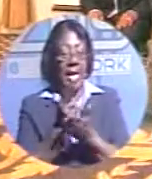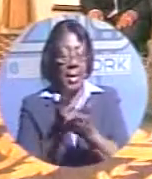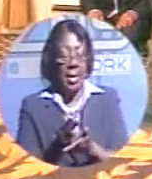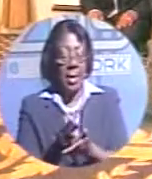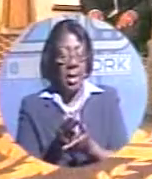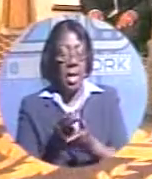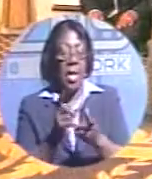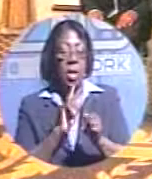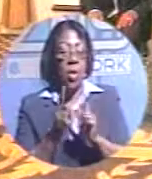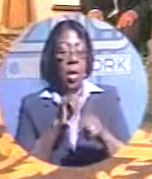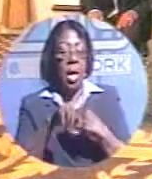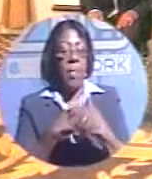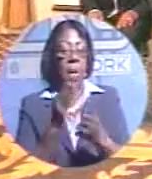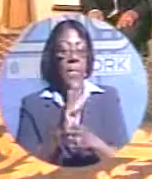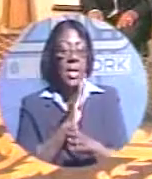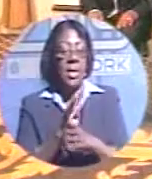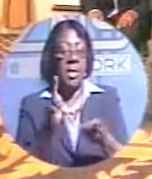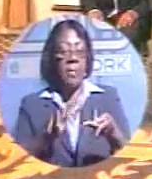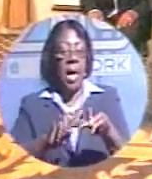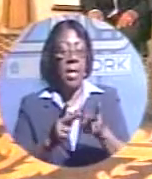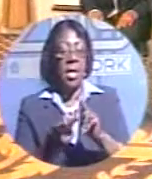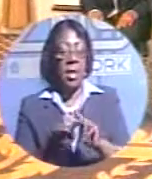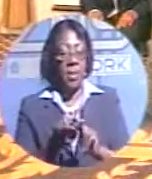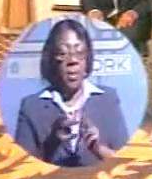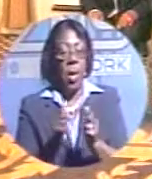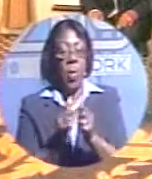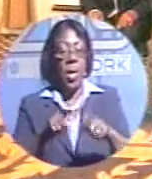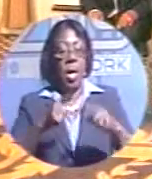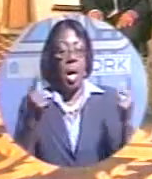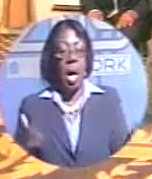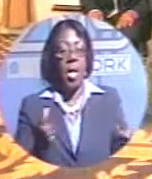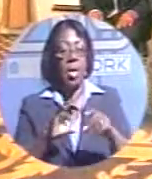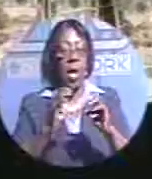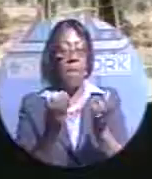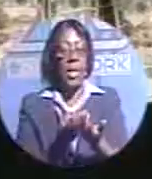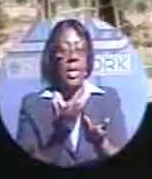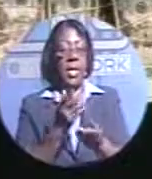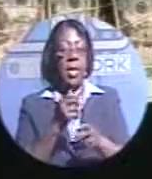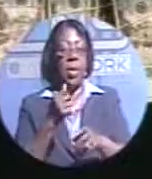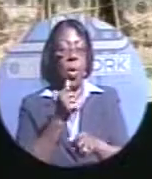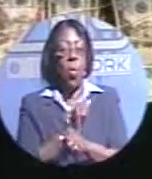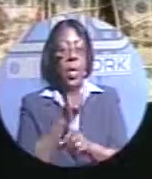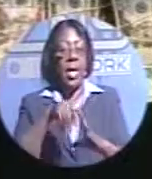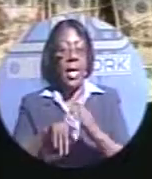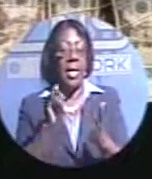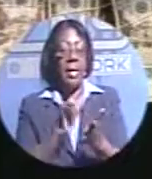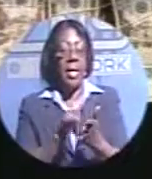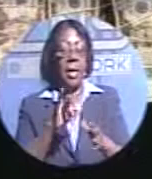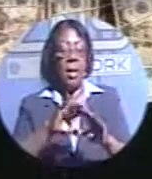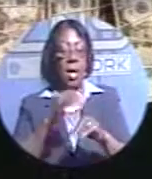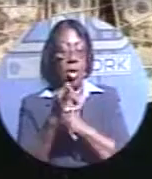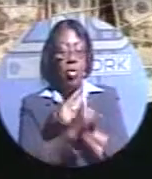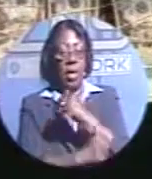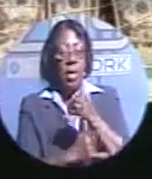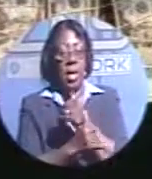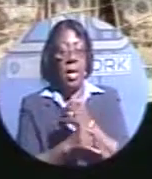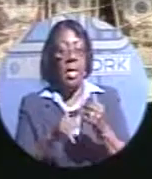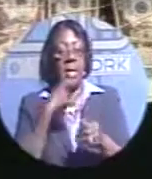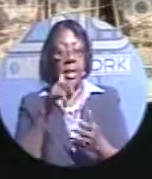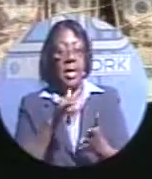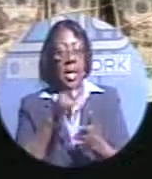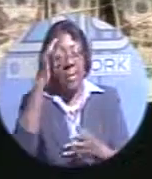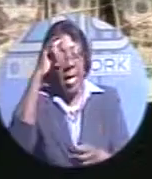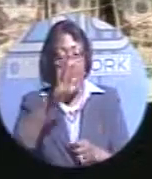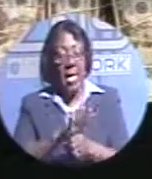discussing business partnerships with large companies operating in that country. Cooper believes job creation and millions